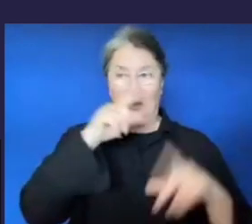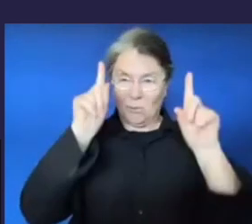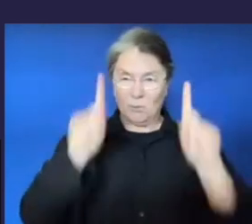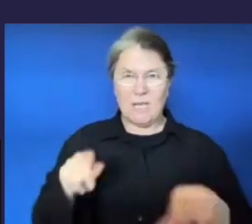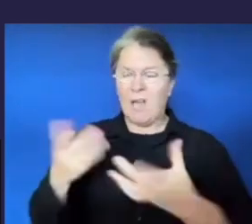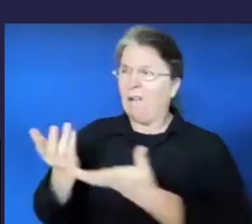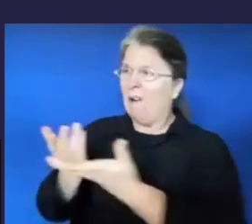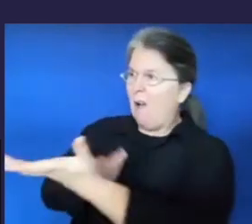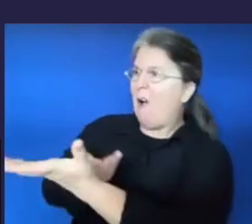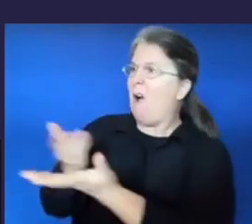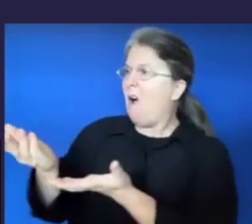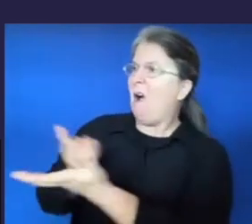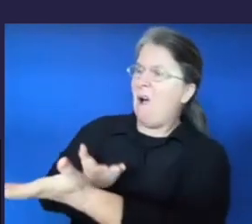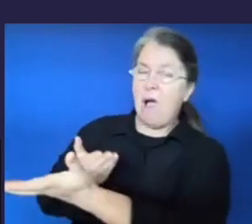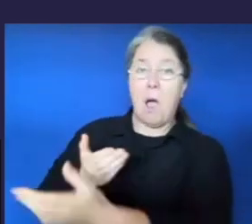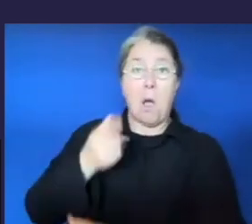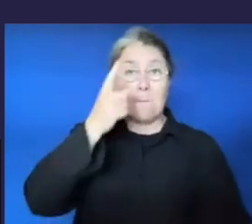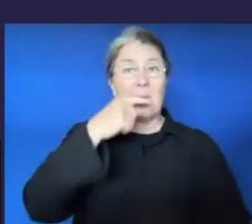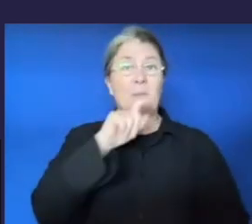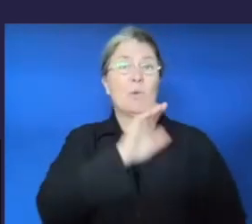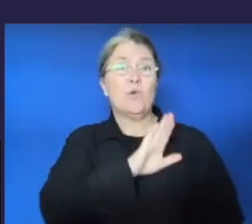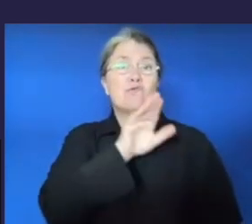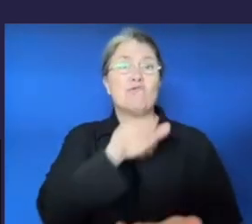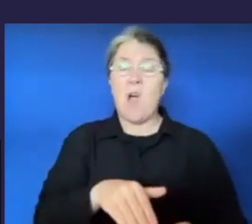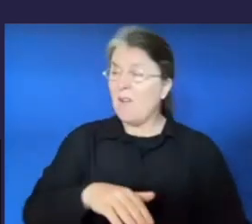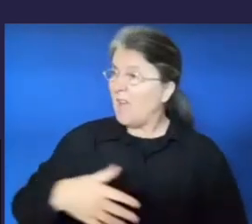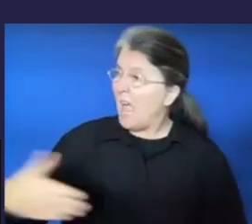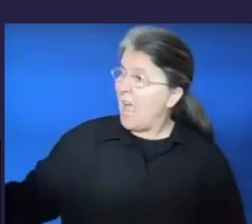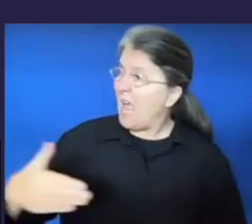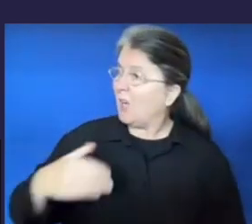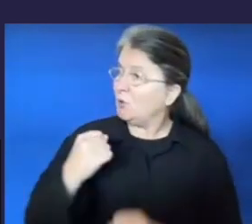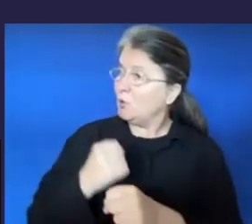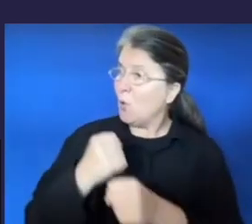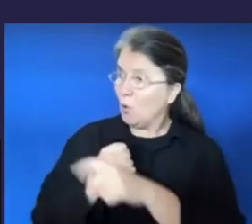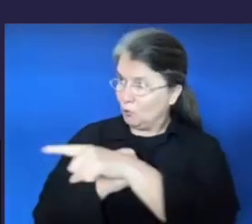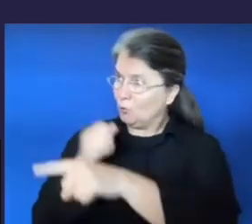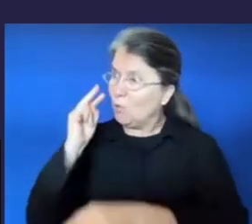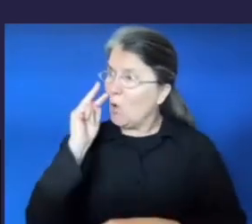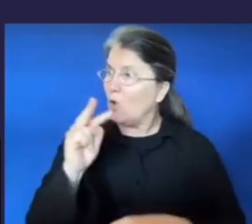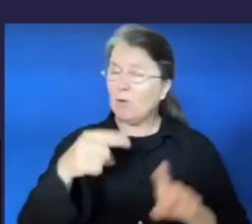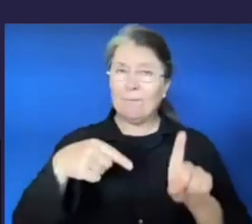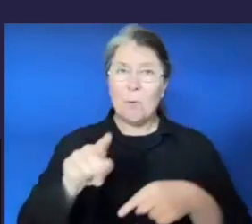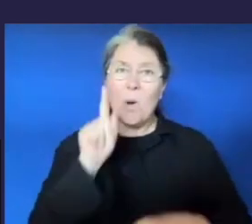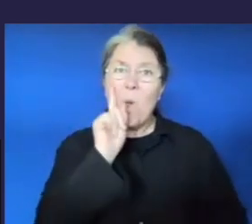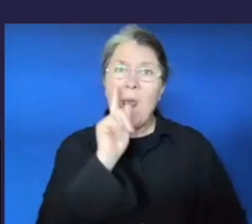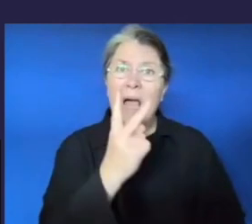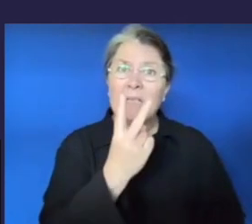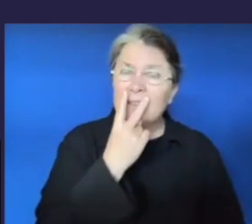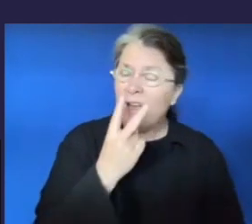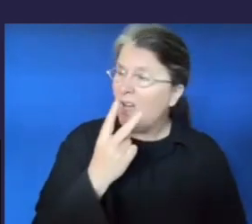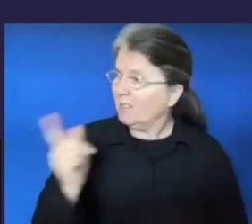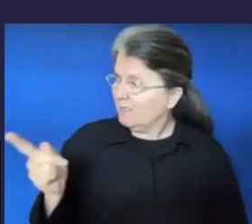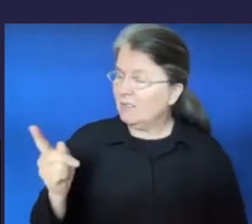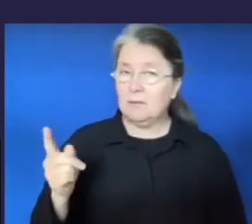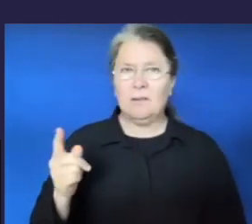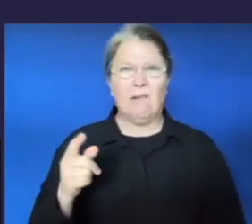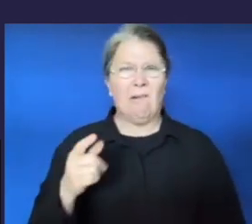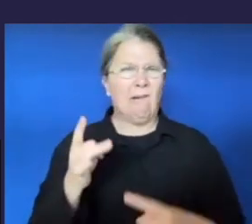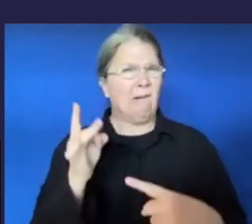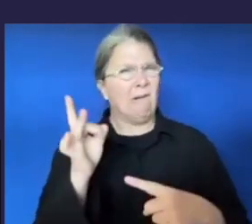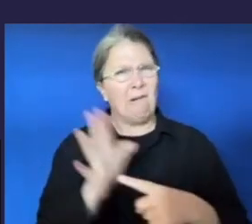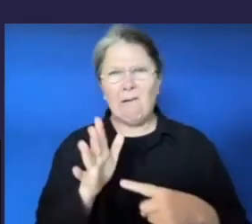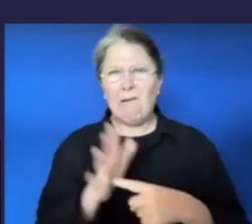and see George and ask him if he saw the game last night on television. These kinds of exchanges meant a lot, and the